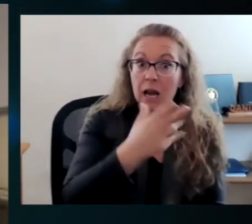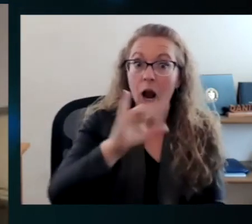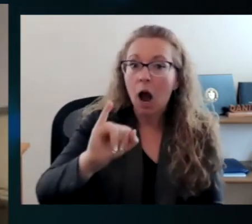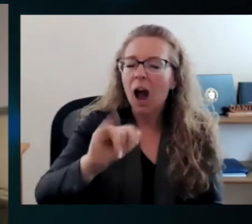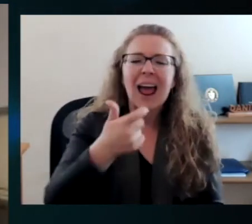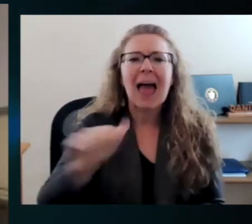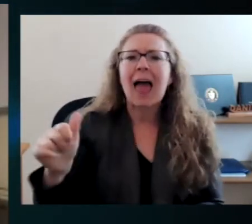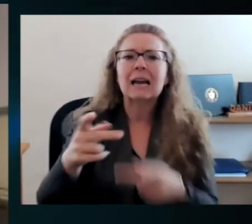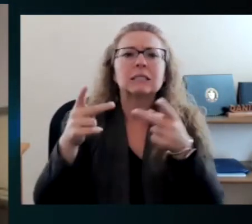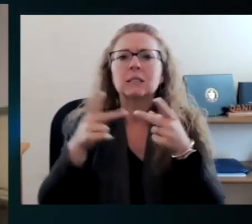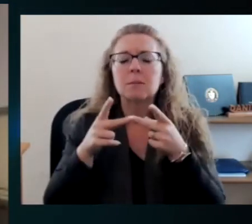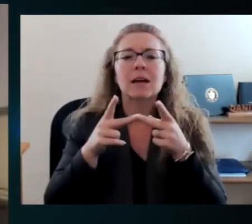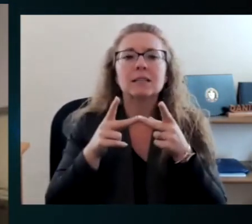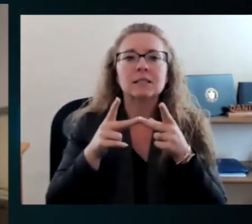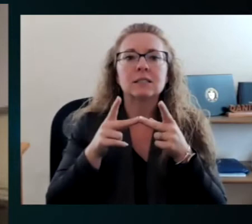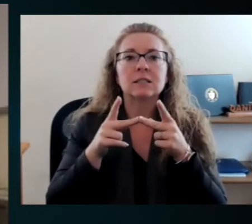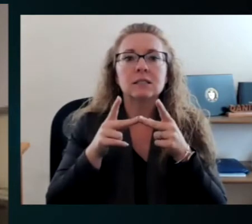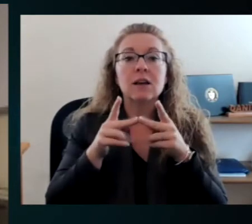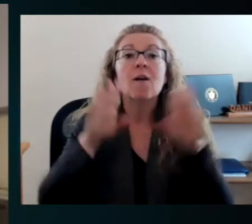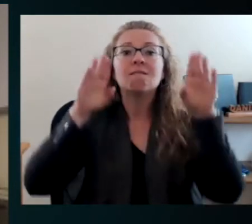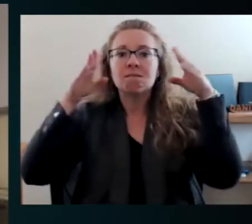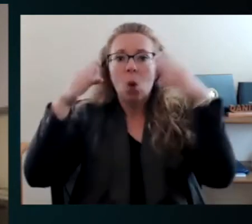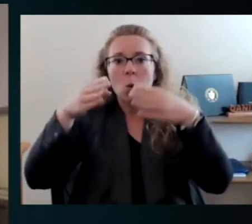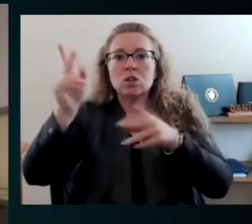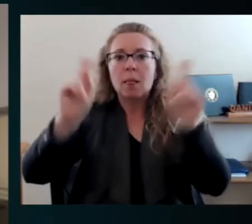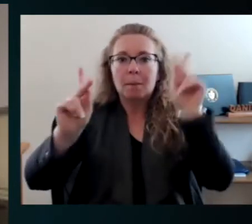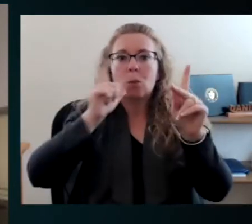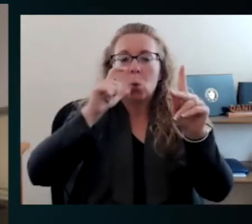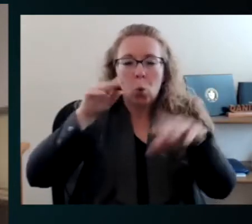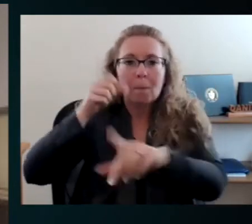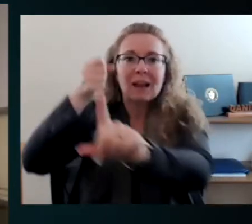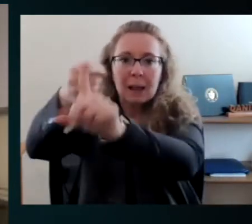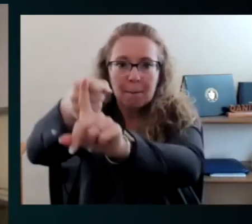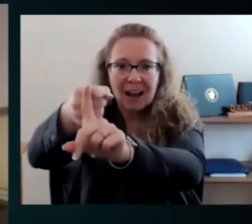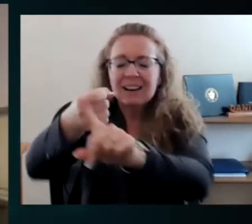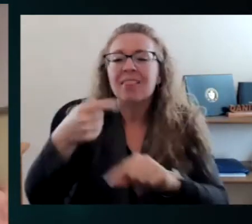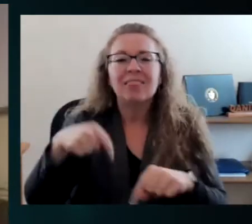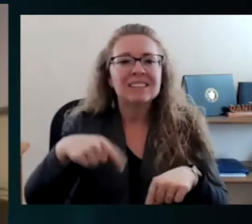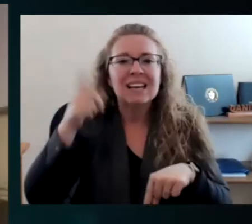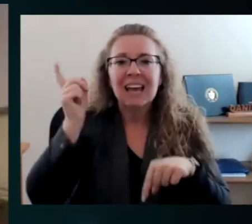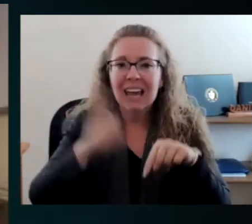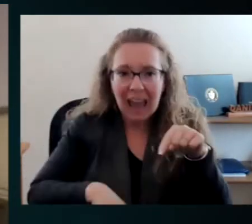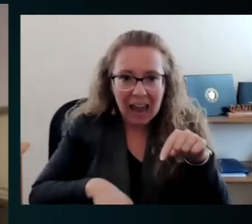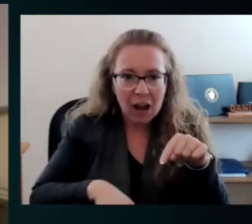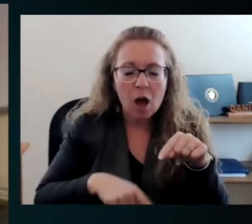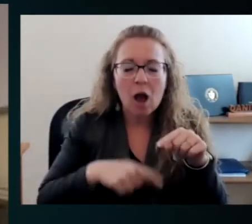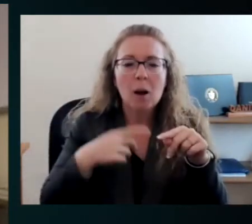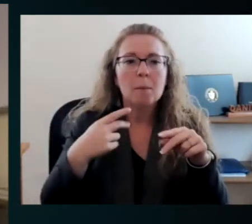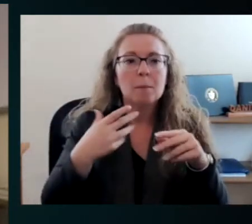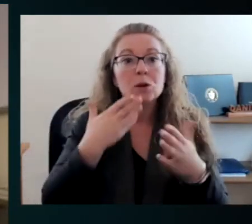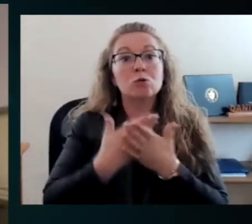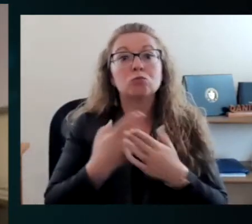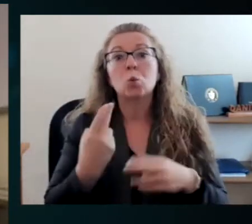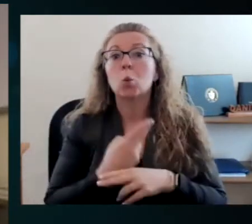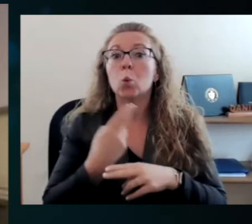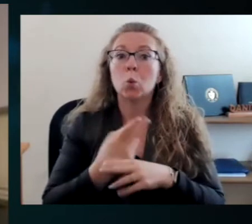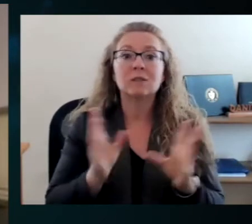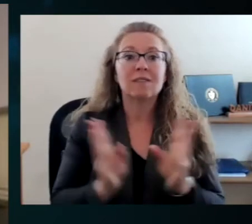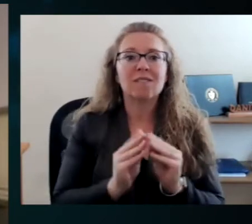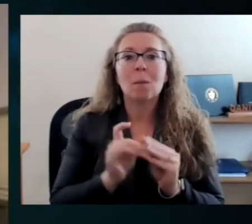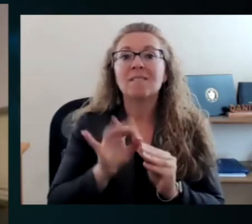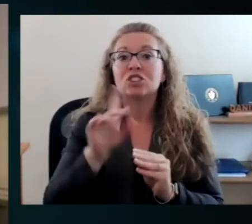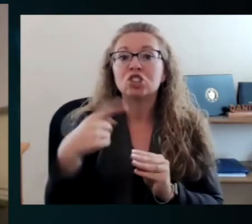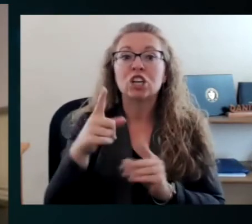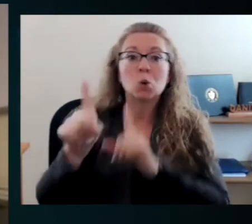centering the people who are being affected. This cannot be a useful forum if it is just going to be question hour for white men that would